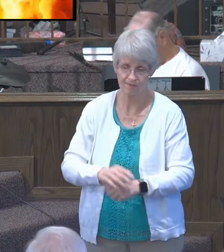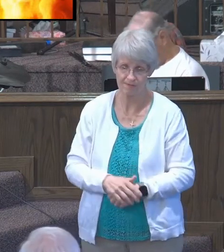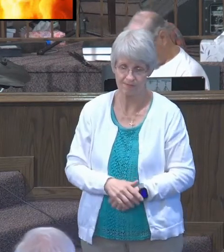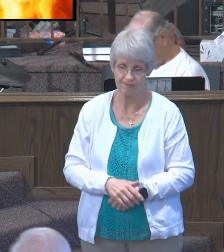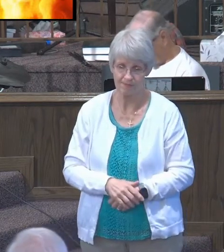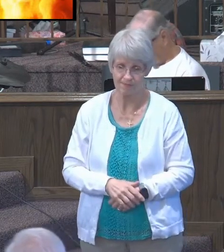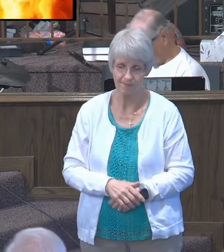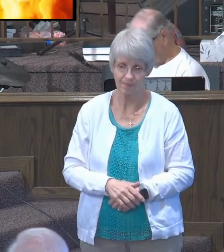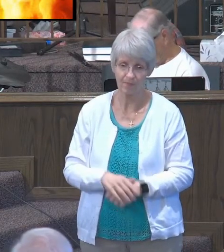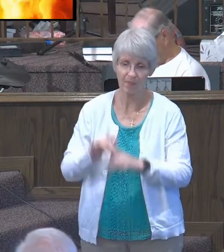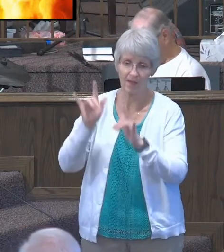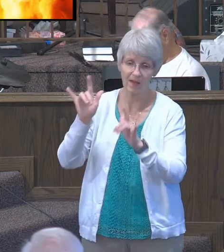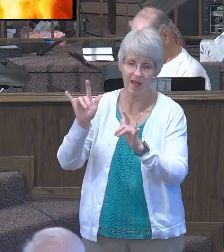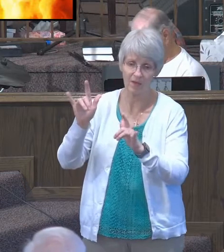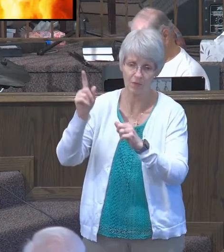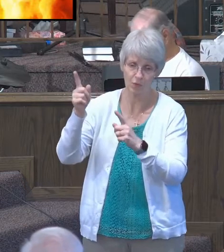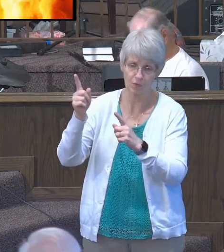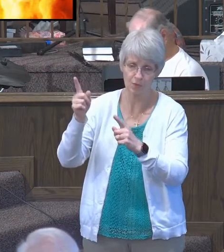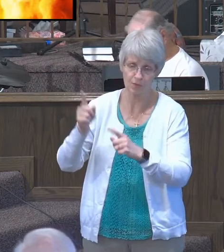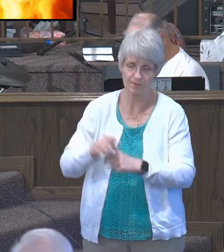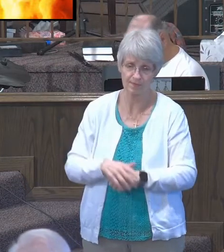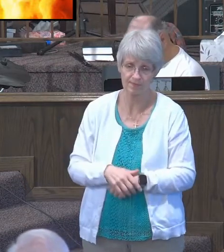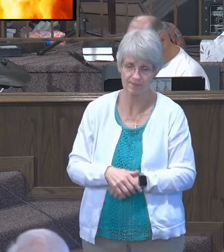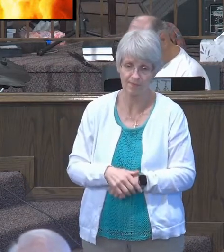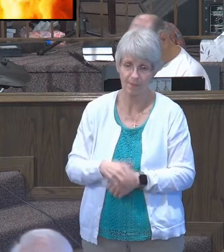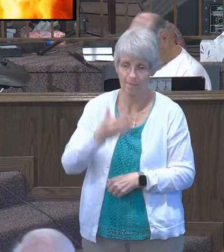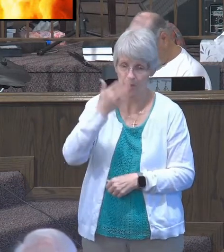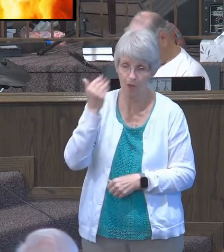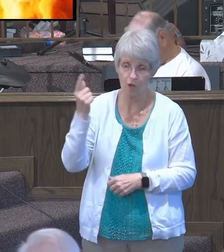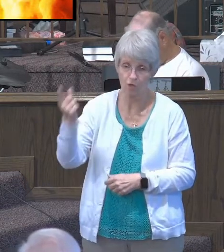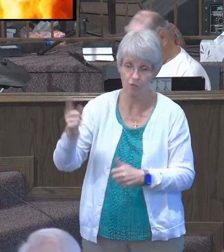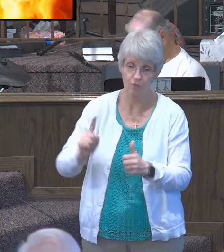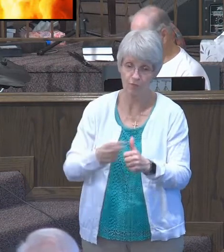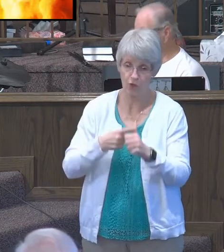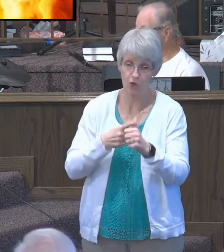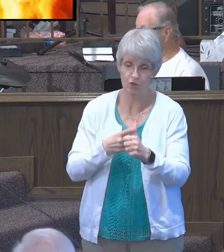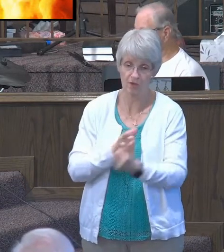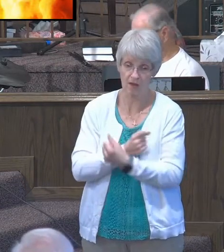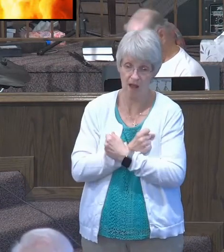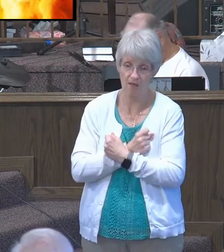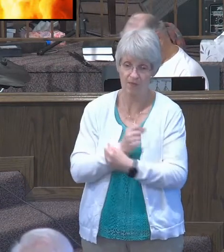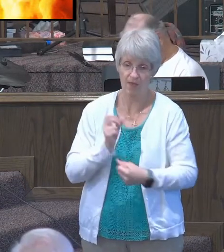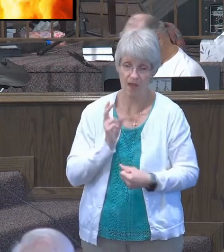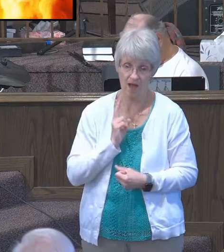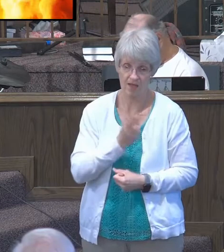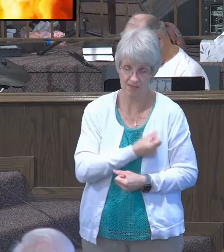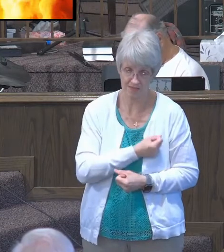God, I love you because you first loved me. Thank you for reaching down